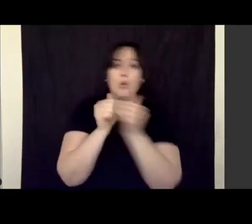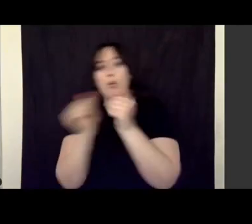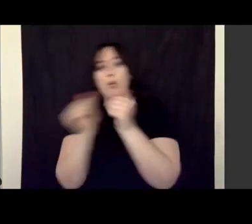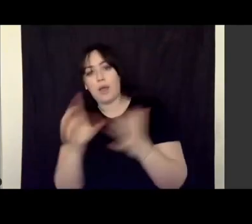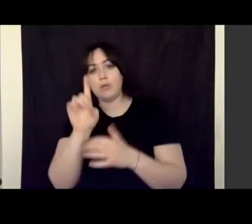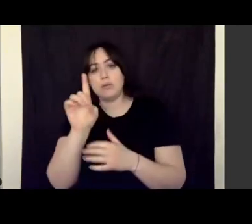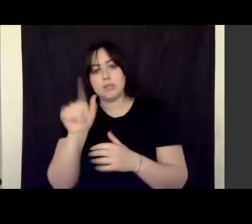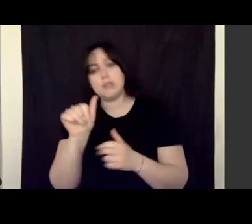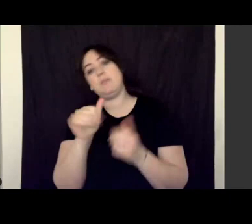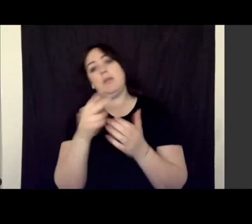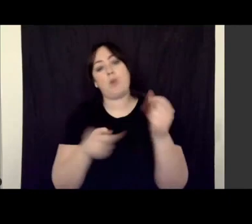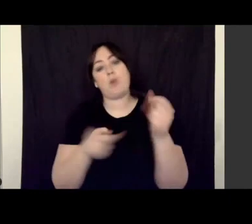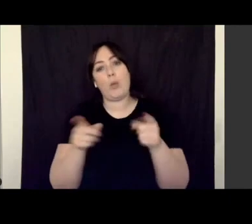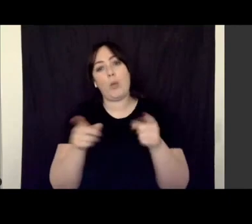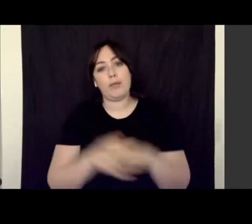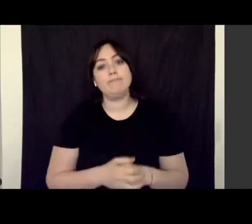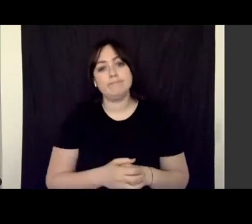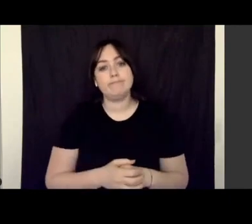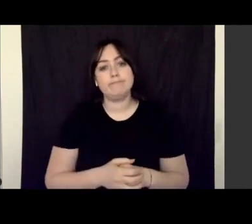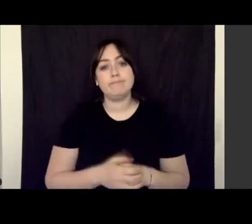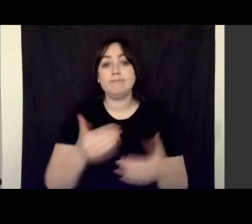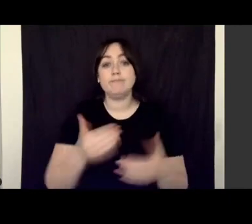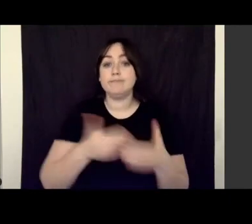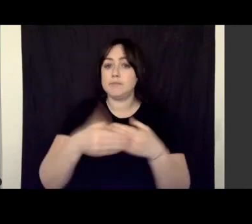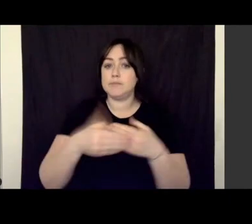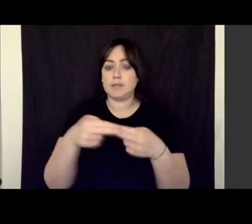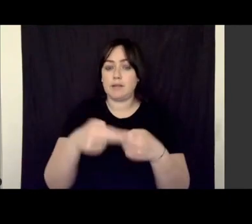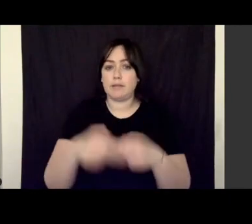disability. So the next slide.